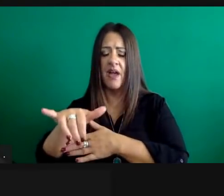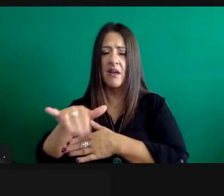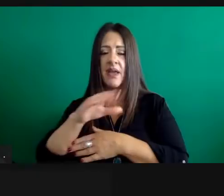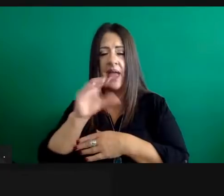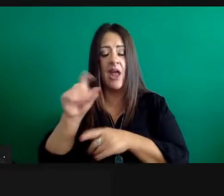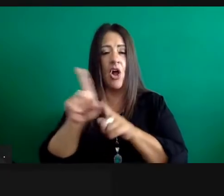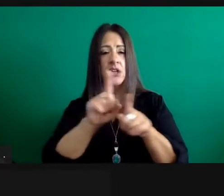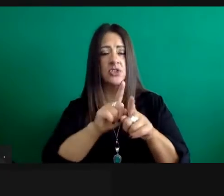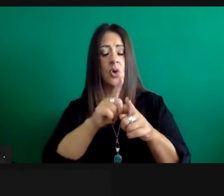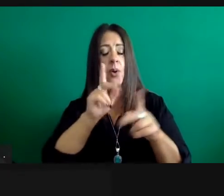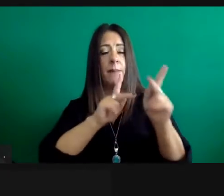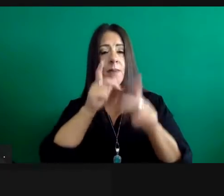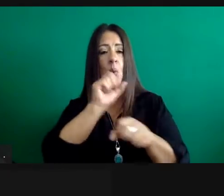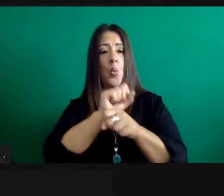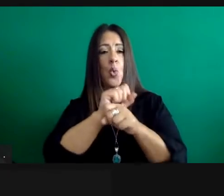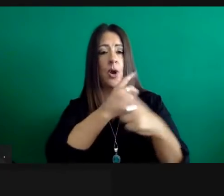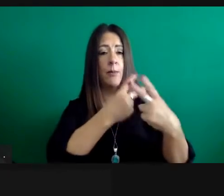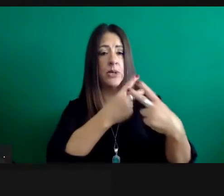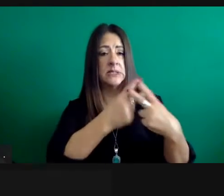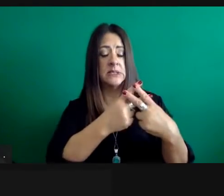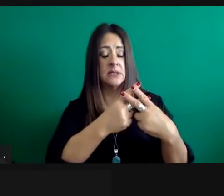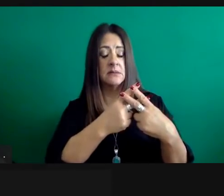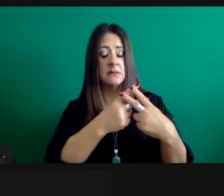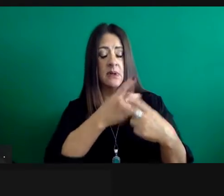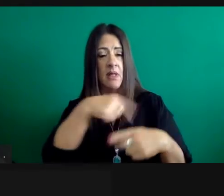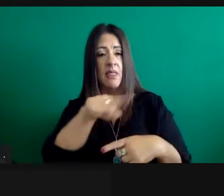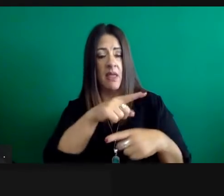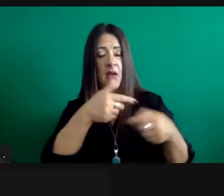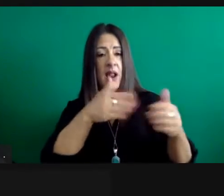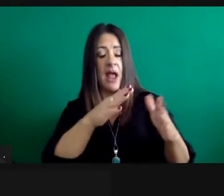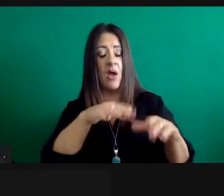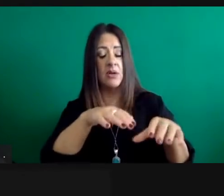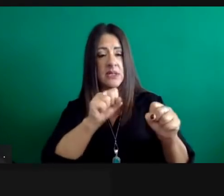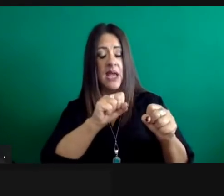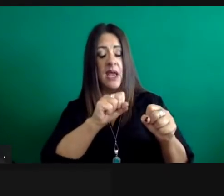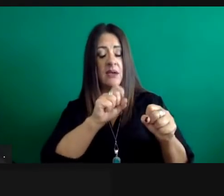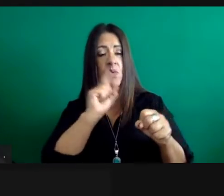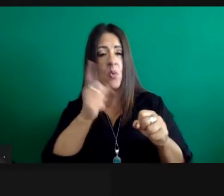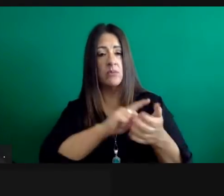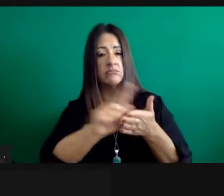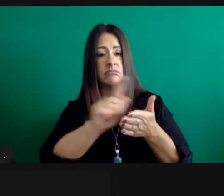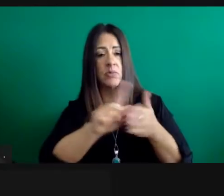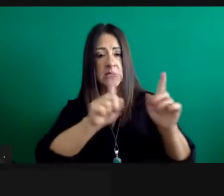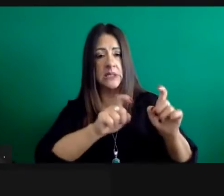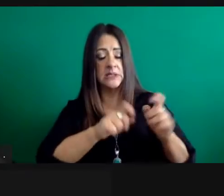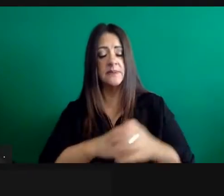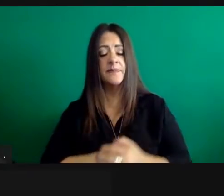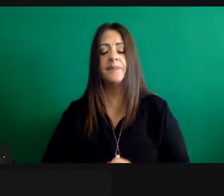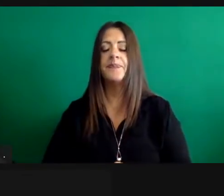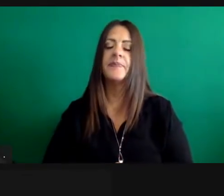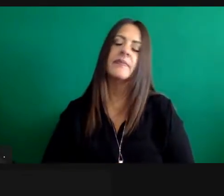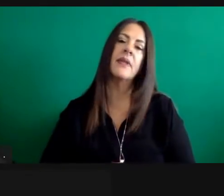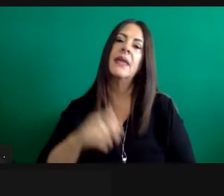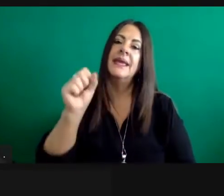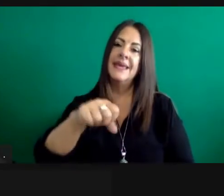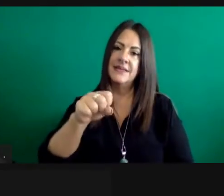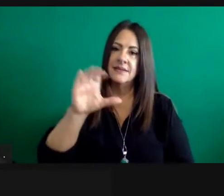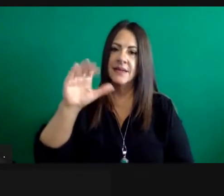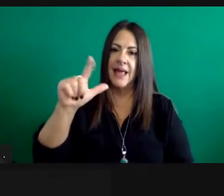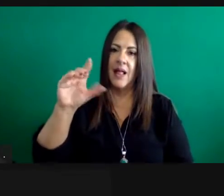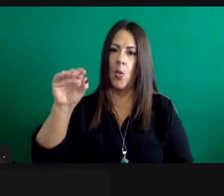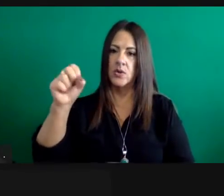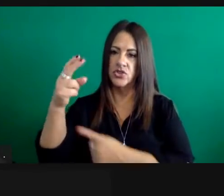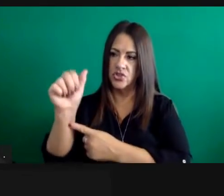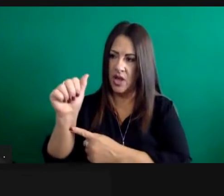So we are certainly the Cal OSHA guidance is something we're working with our various